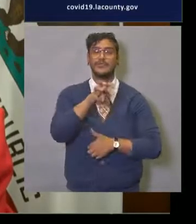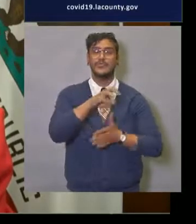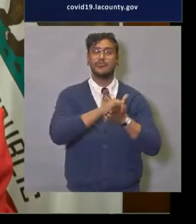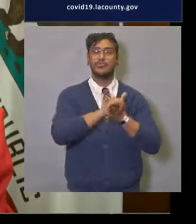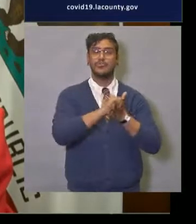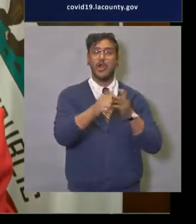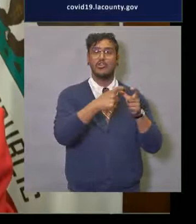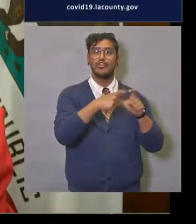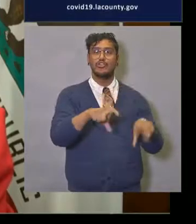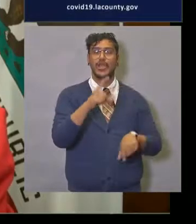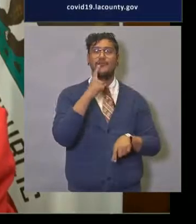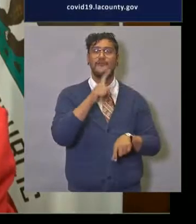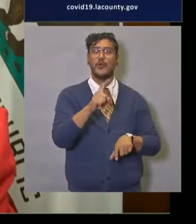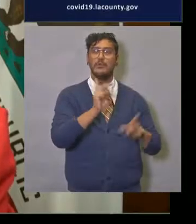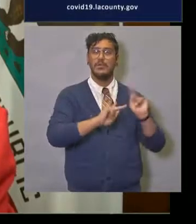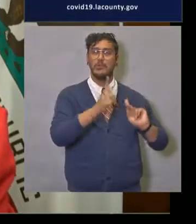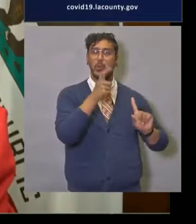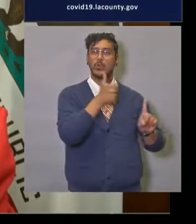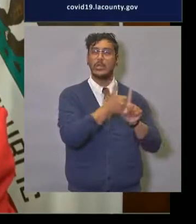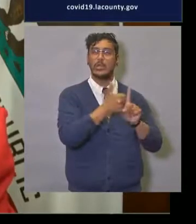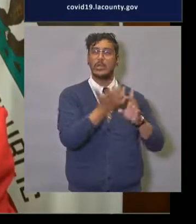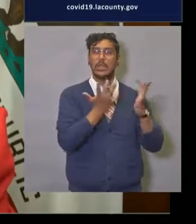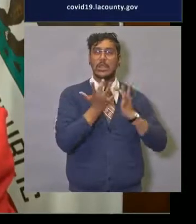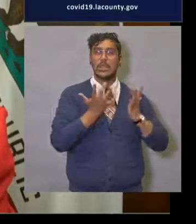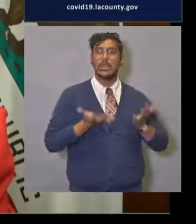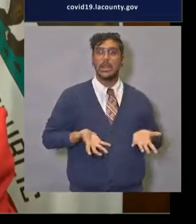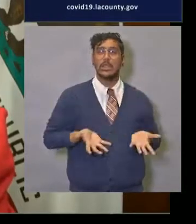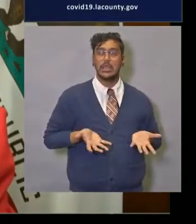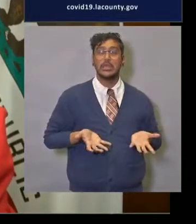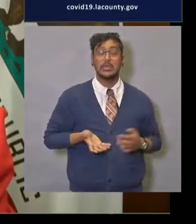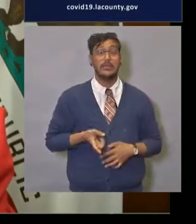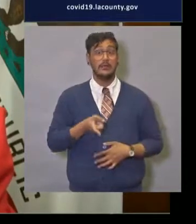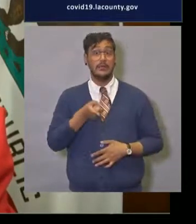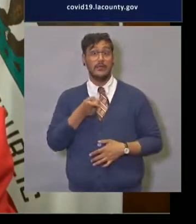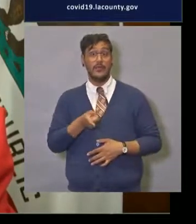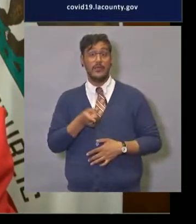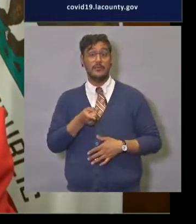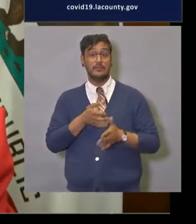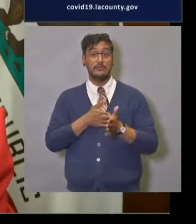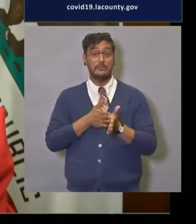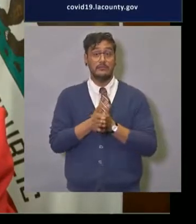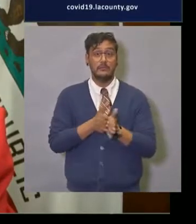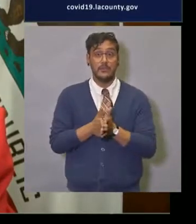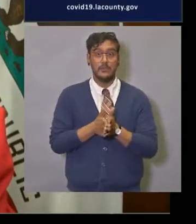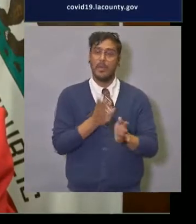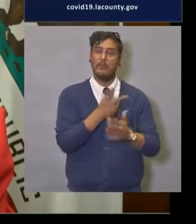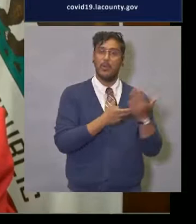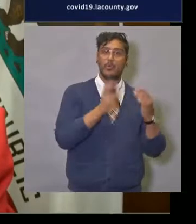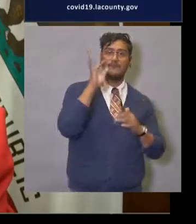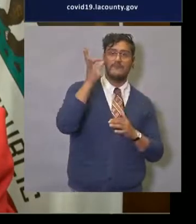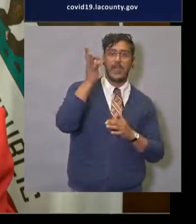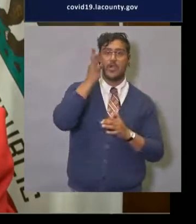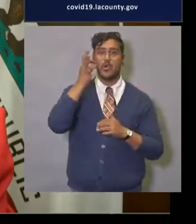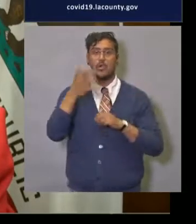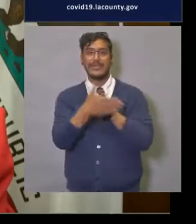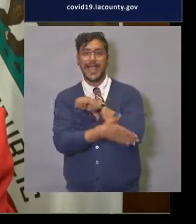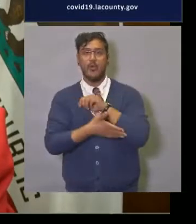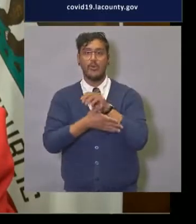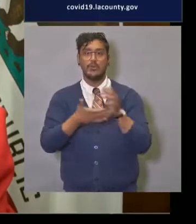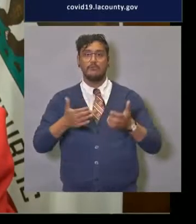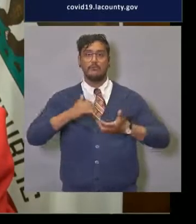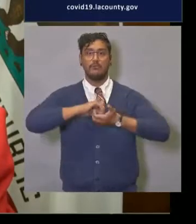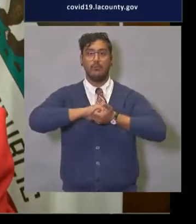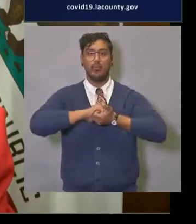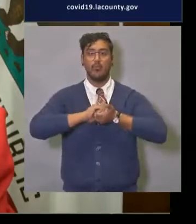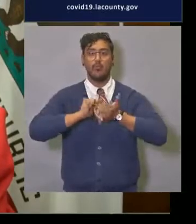neediest residents. In this type of collaborative effort, including federal, state, and county initiatives, working together with the